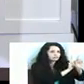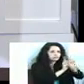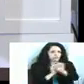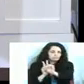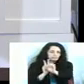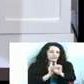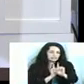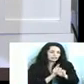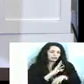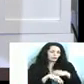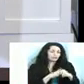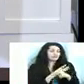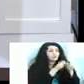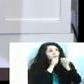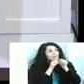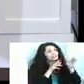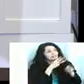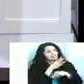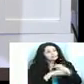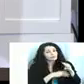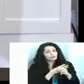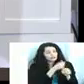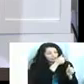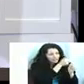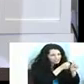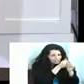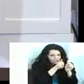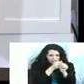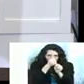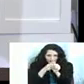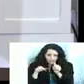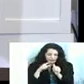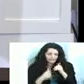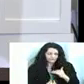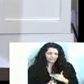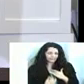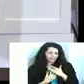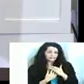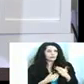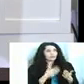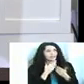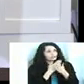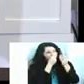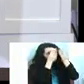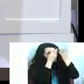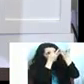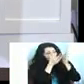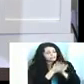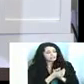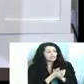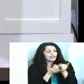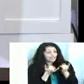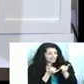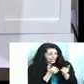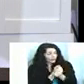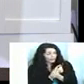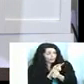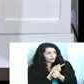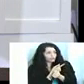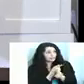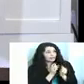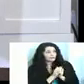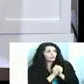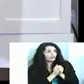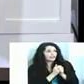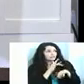God, so that it might be edifying for each and every one of us. Fill us with that good news. And now, loving one, I pray that you would touch my